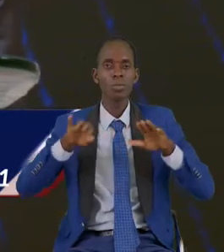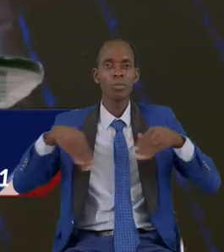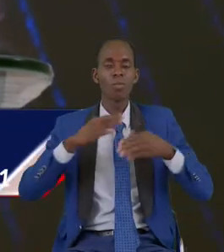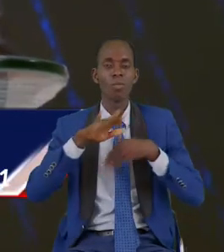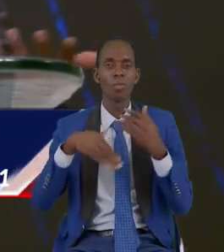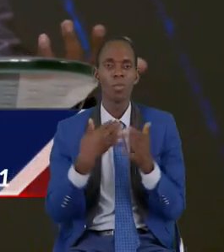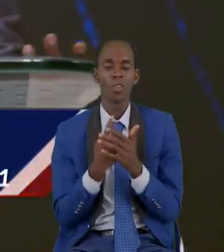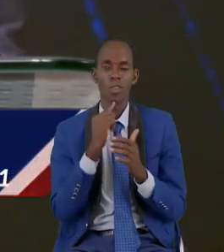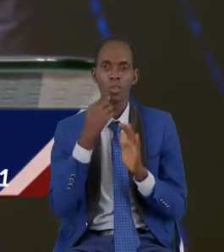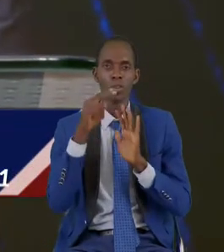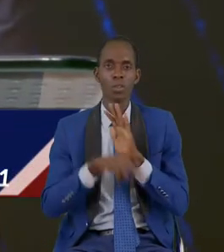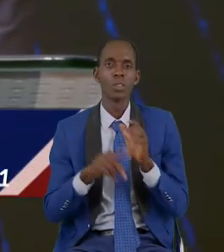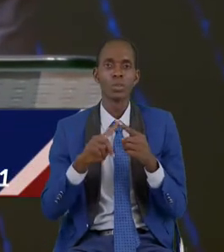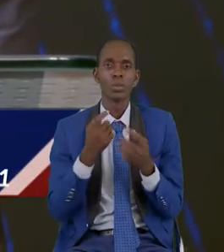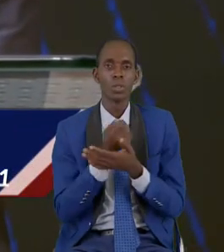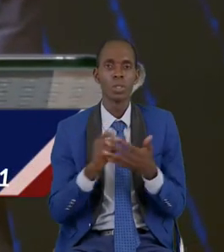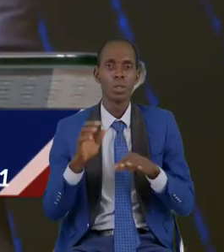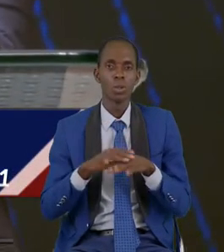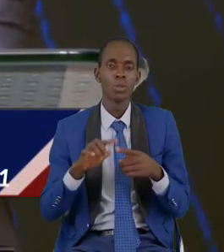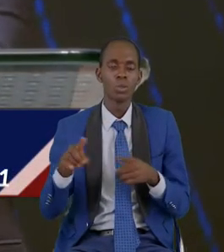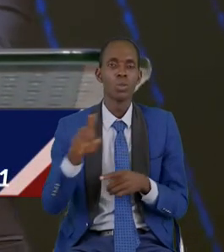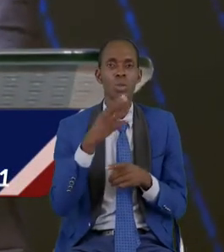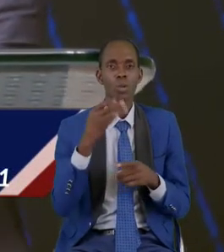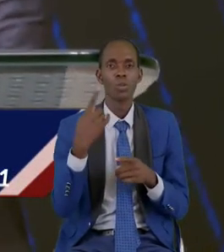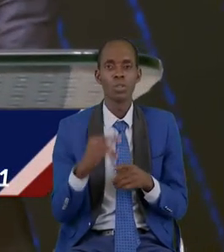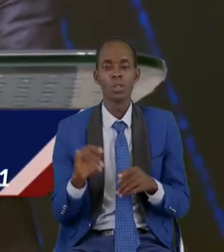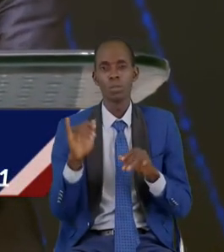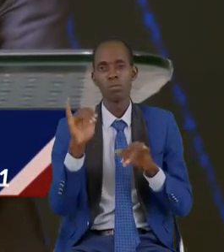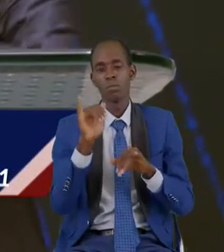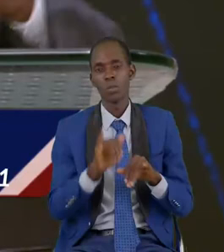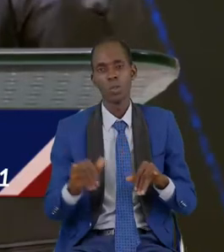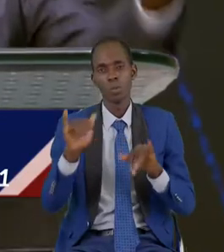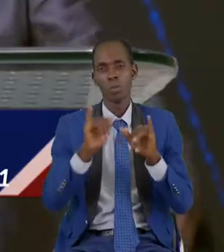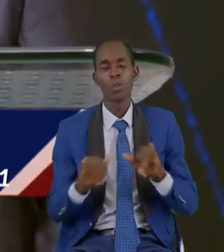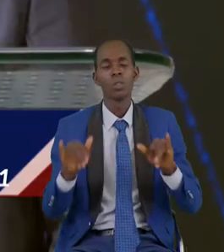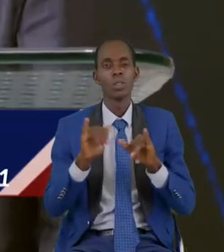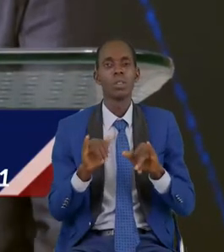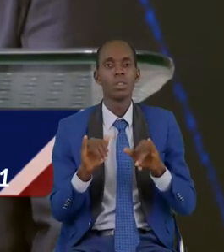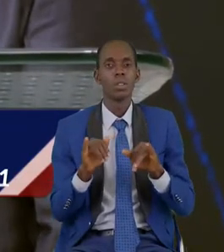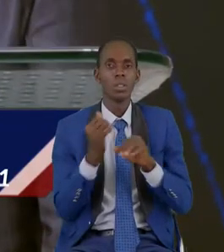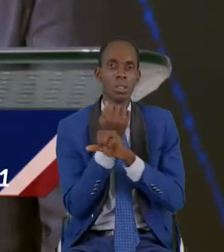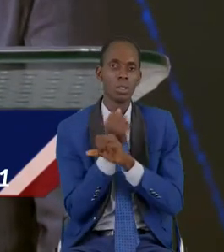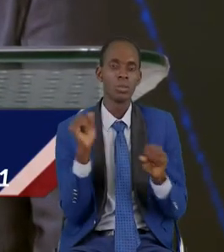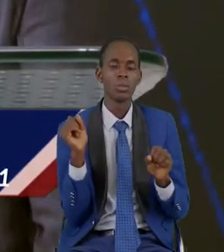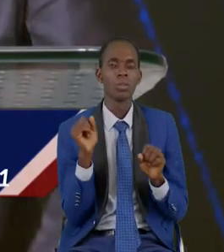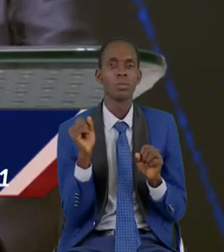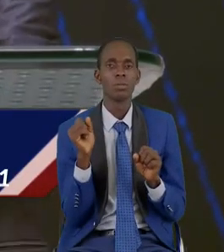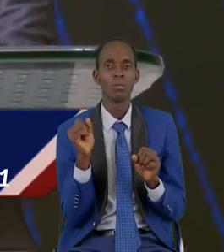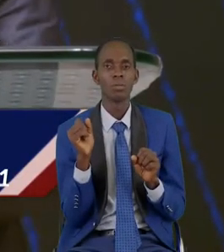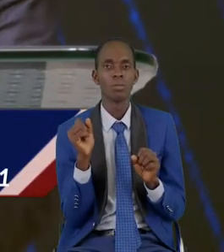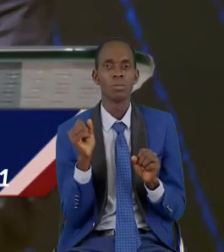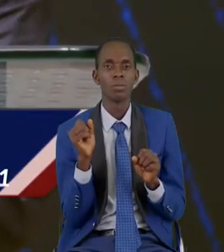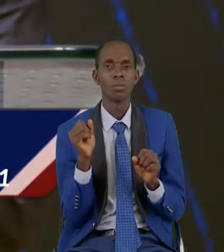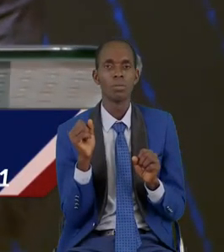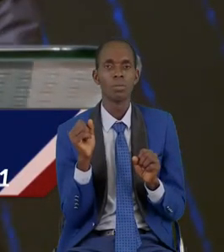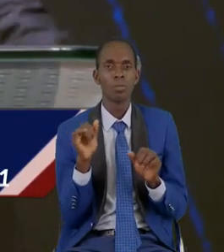unto you of the common salvation, that means salvation common to the Jews and common to the Gentiles. Salvation